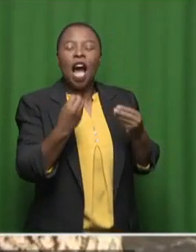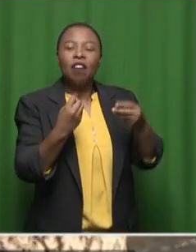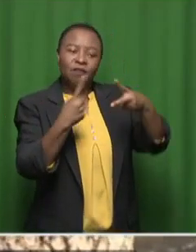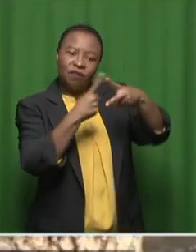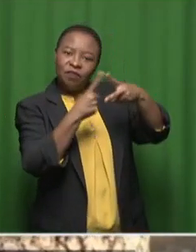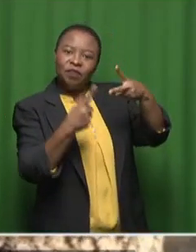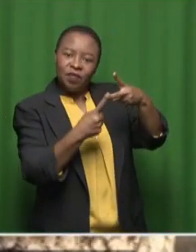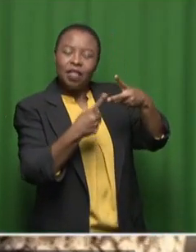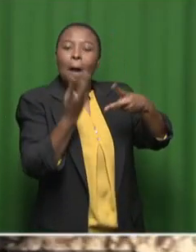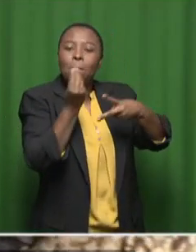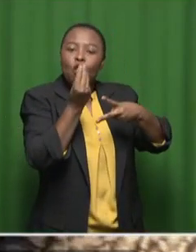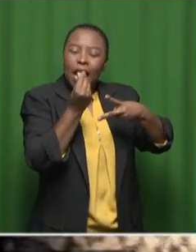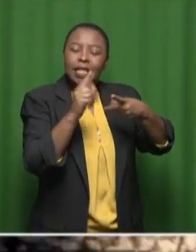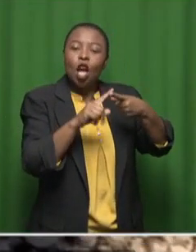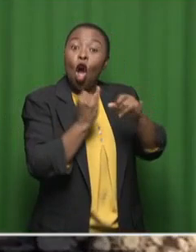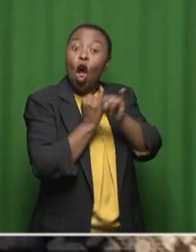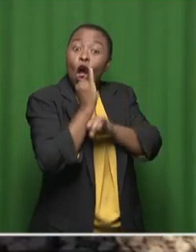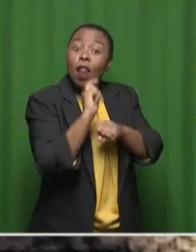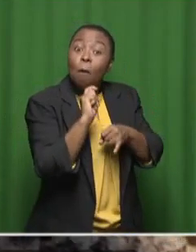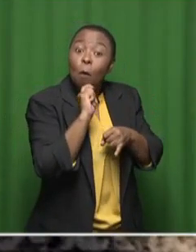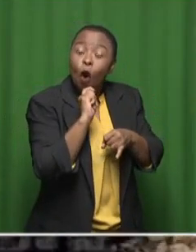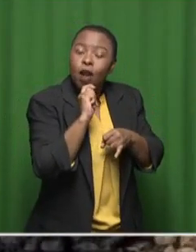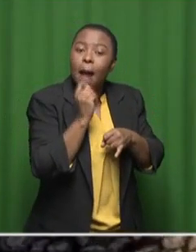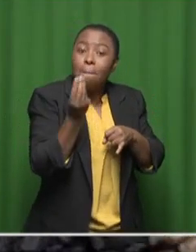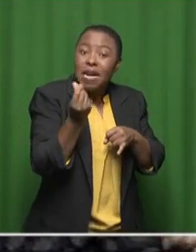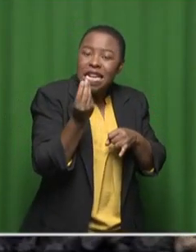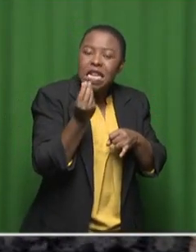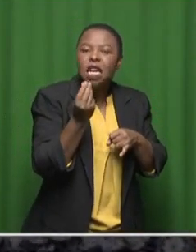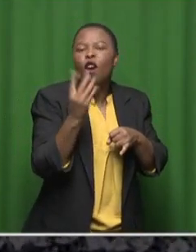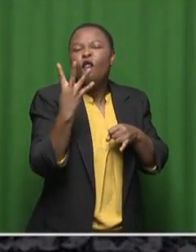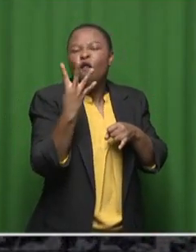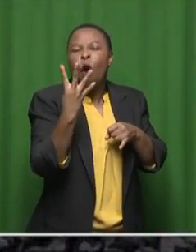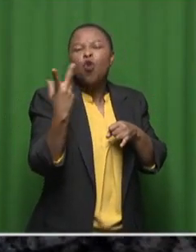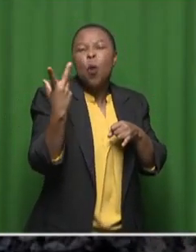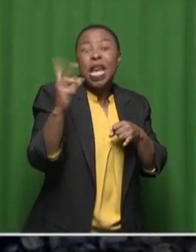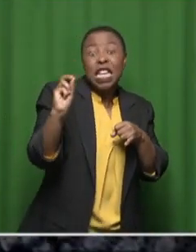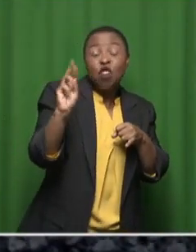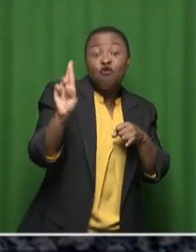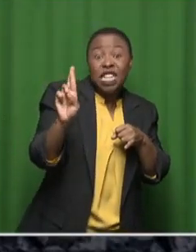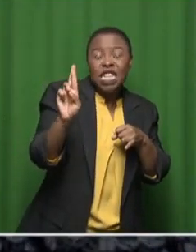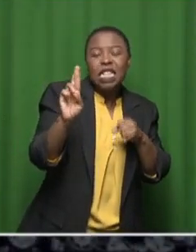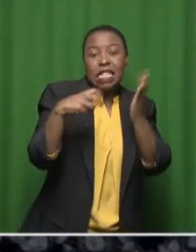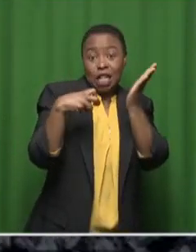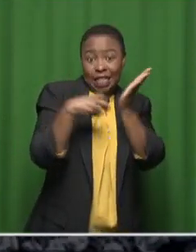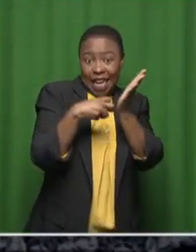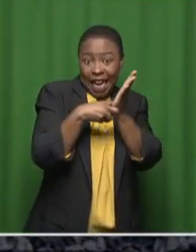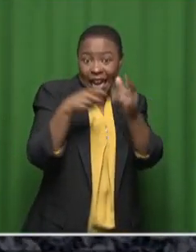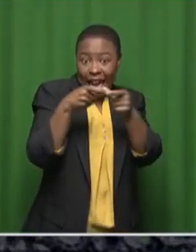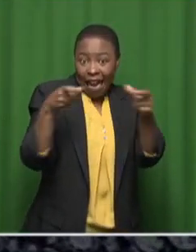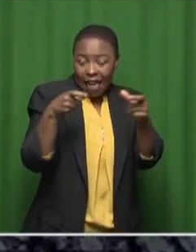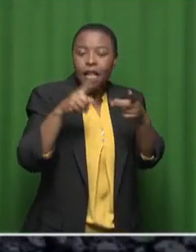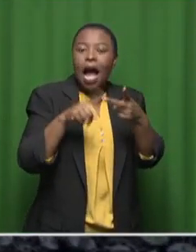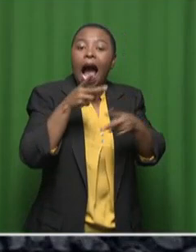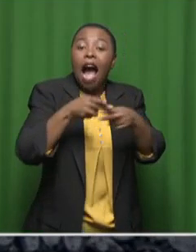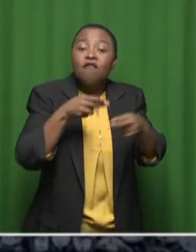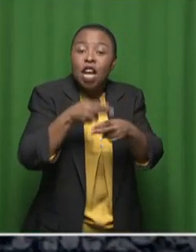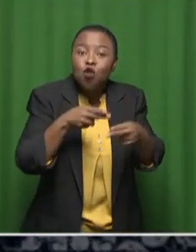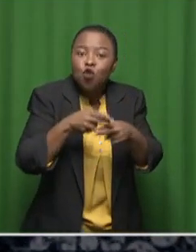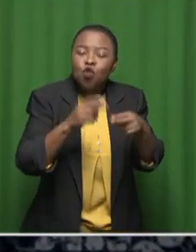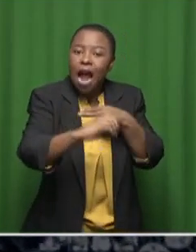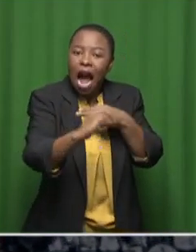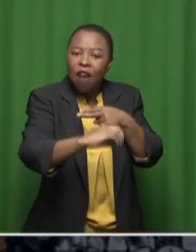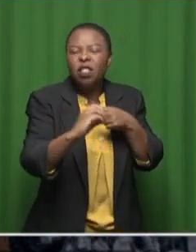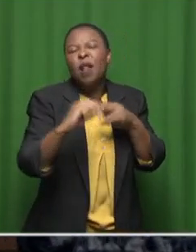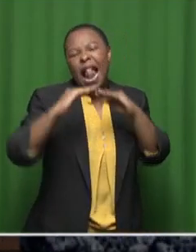of pricing. We've got early morning pricing, which is 420 Rand per ticket. And in the afternoon, it's less,